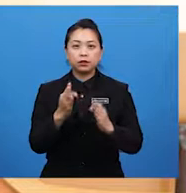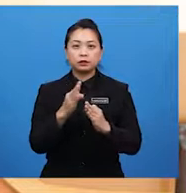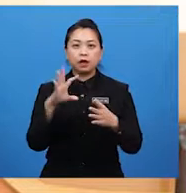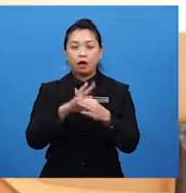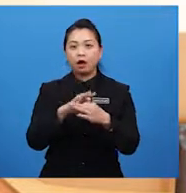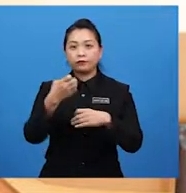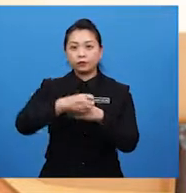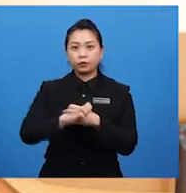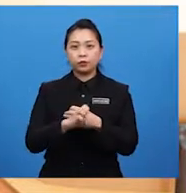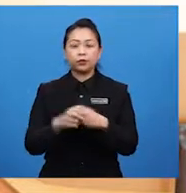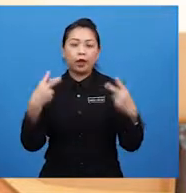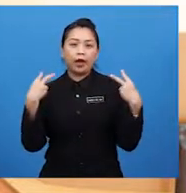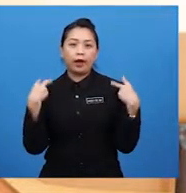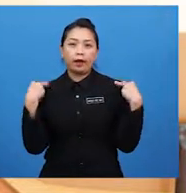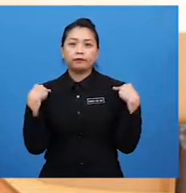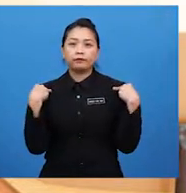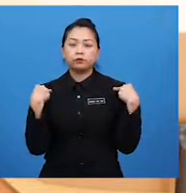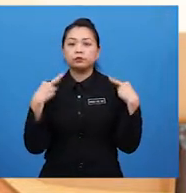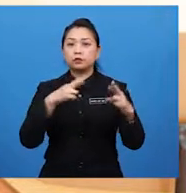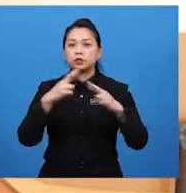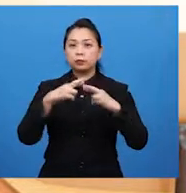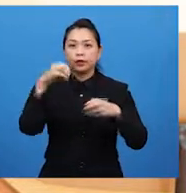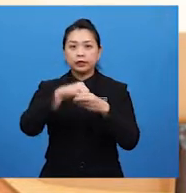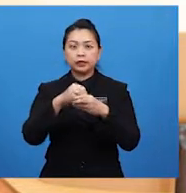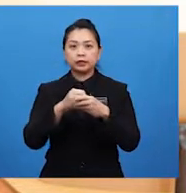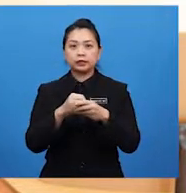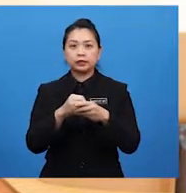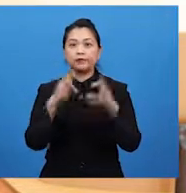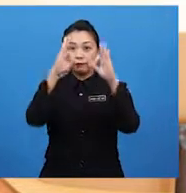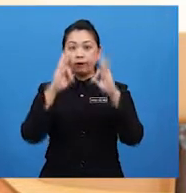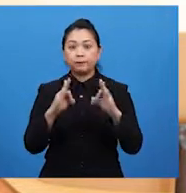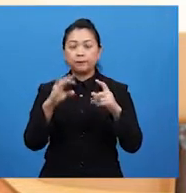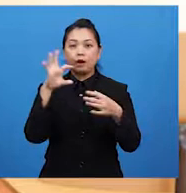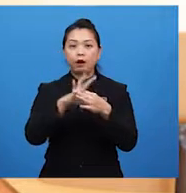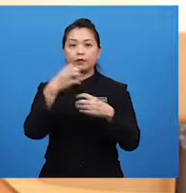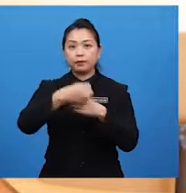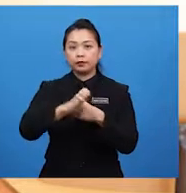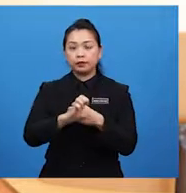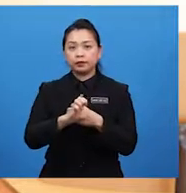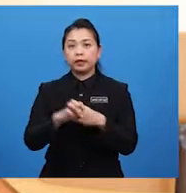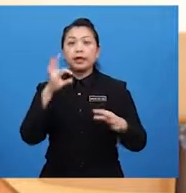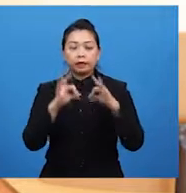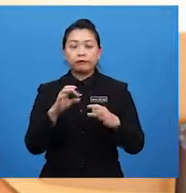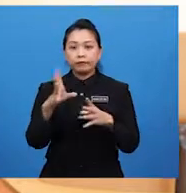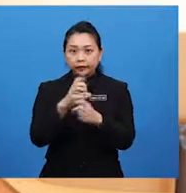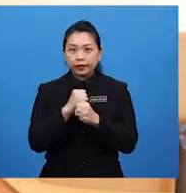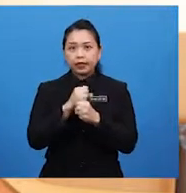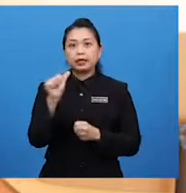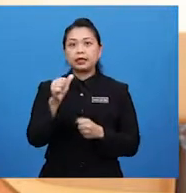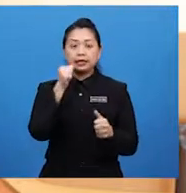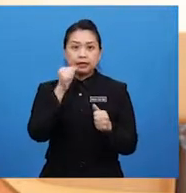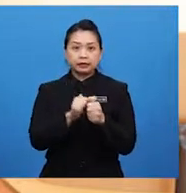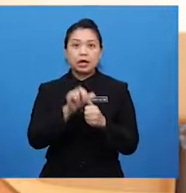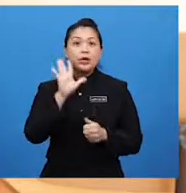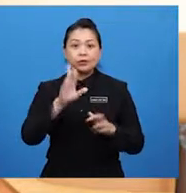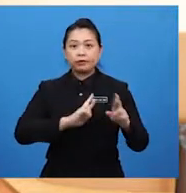to respond in the form of an email. Similarly, if you get a letter, your